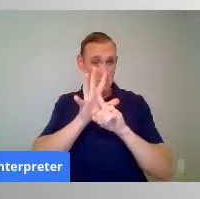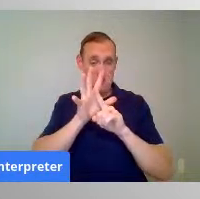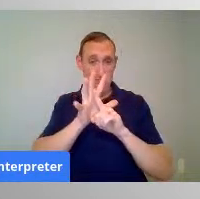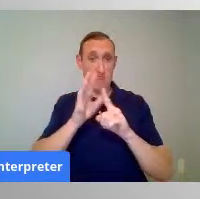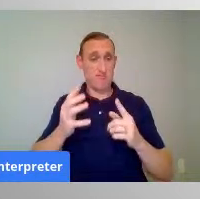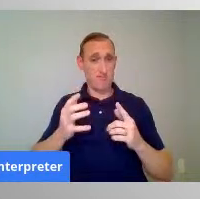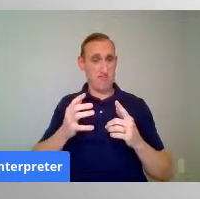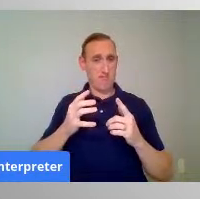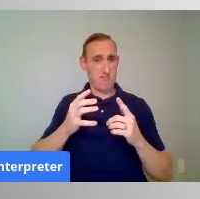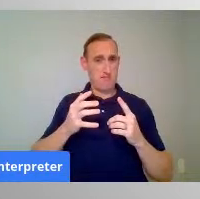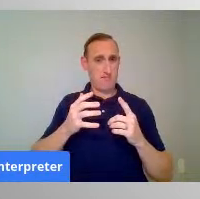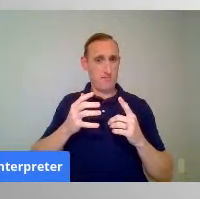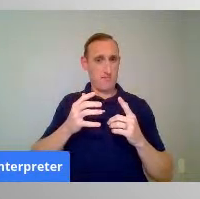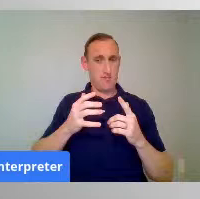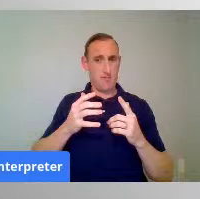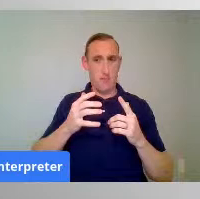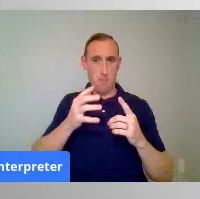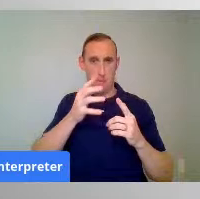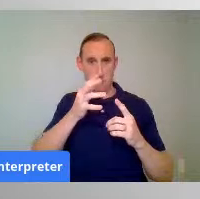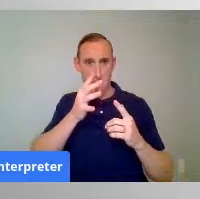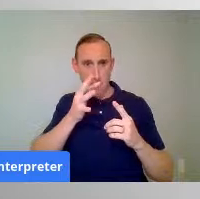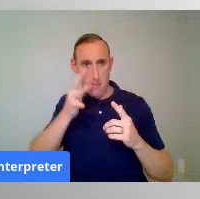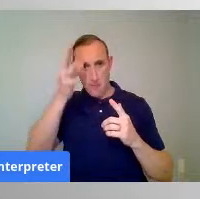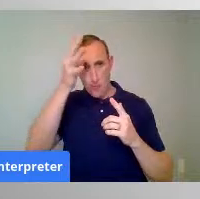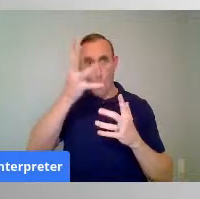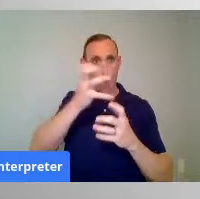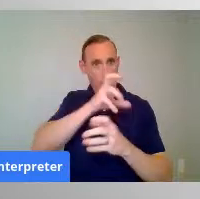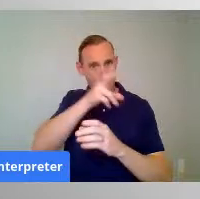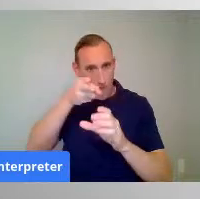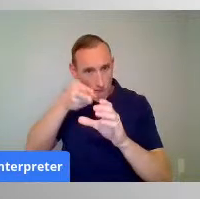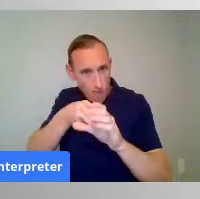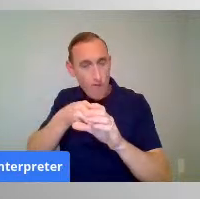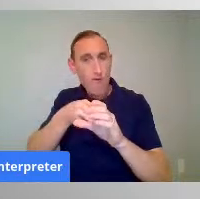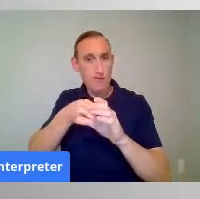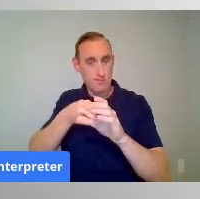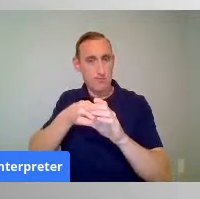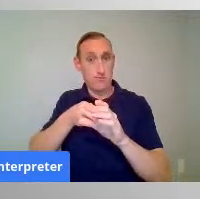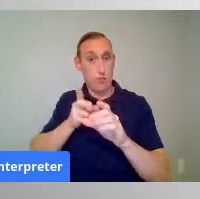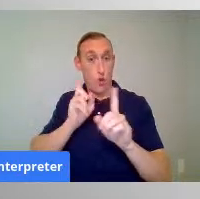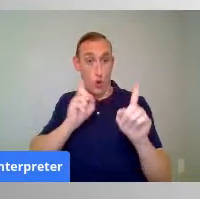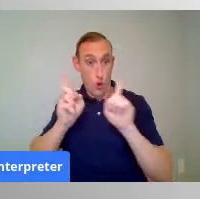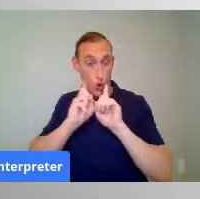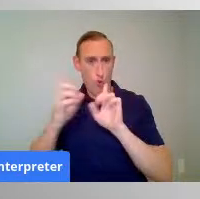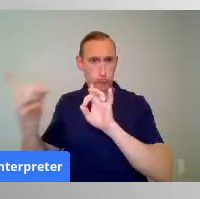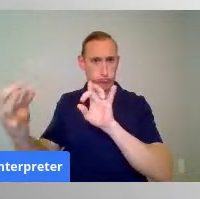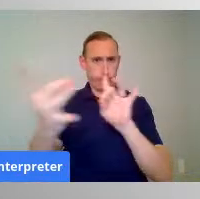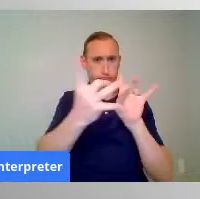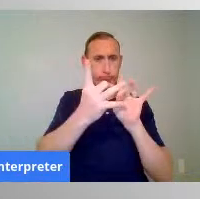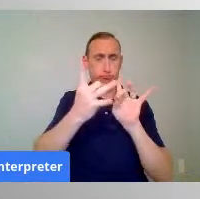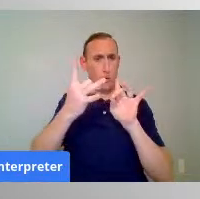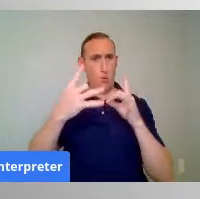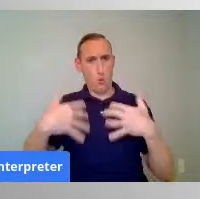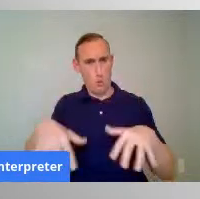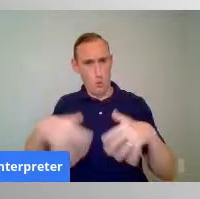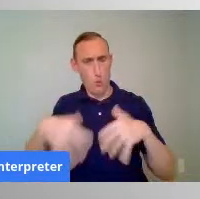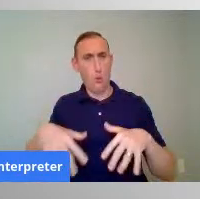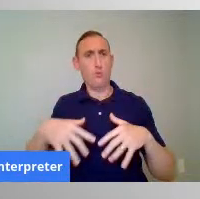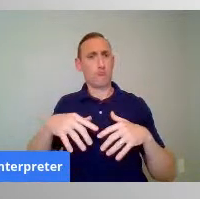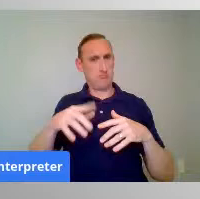engage that market more as we go, and getting a lot of great feedback from parents and participants.